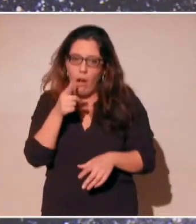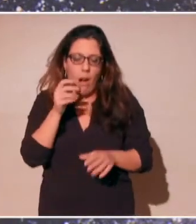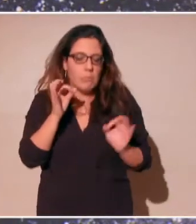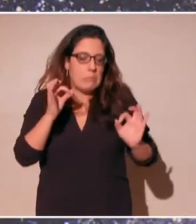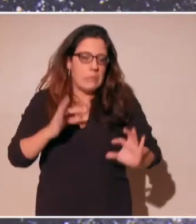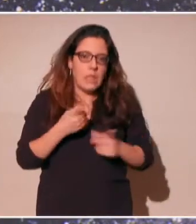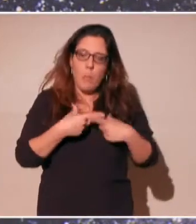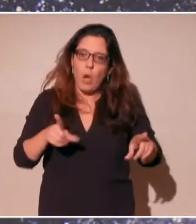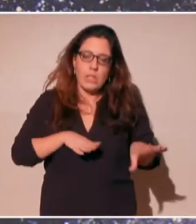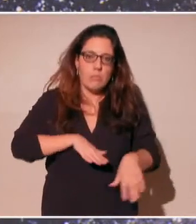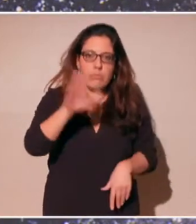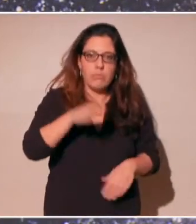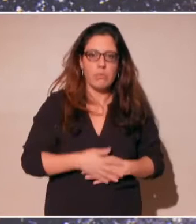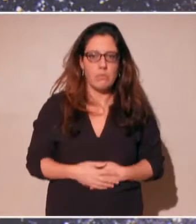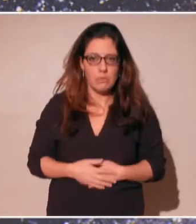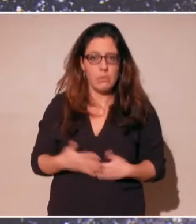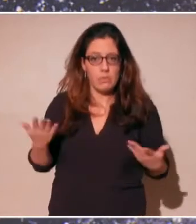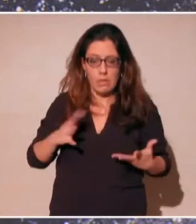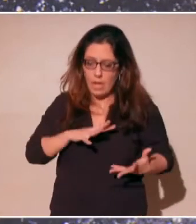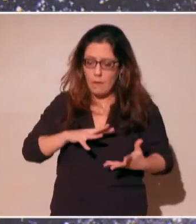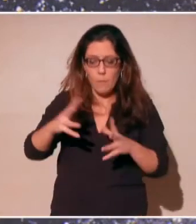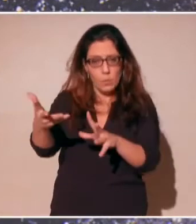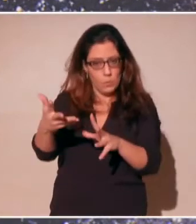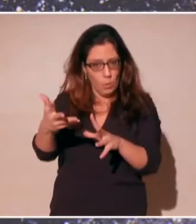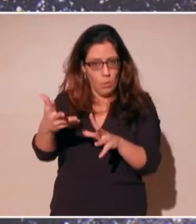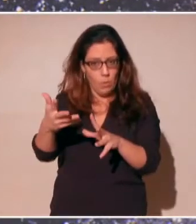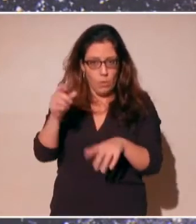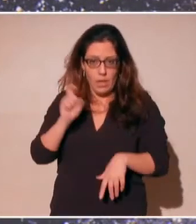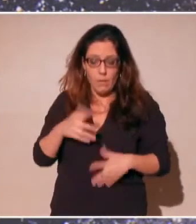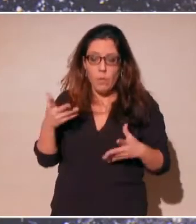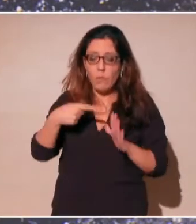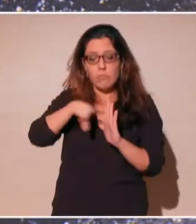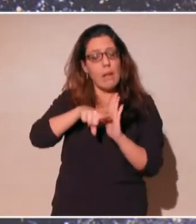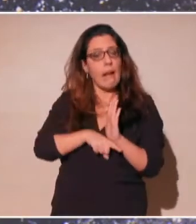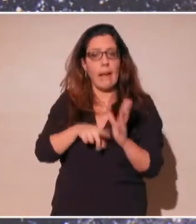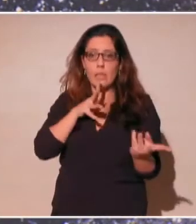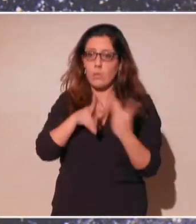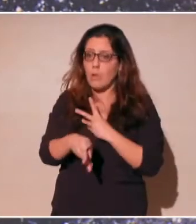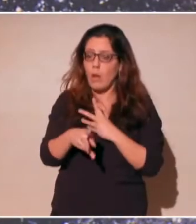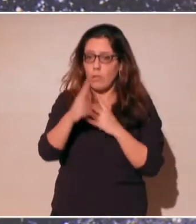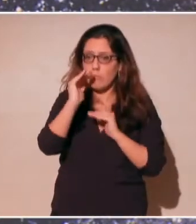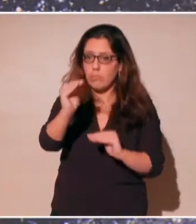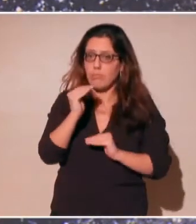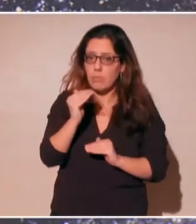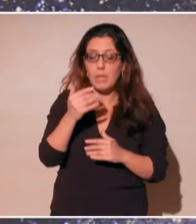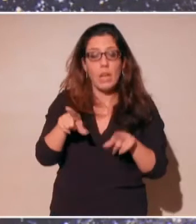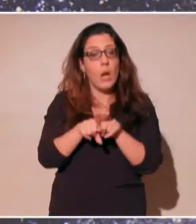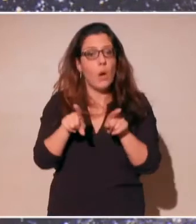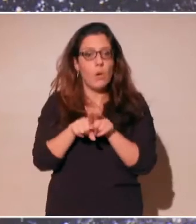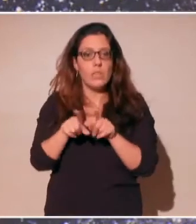it's important for these trends and changes also to have a strong democratic base, have rules concerning